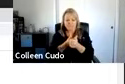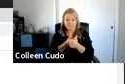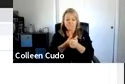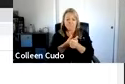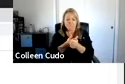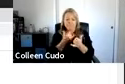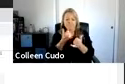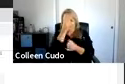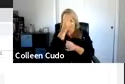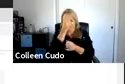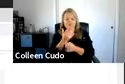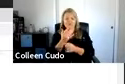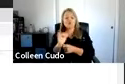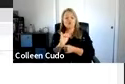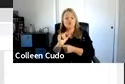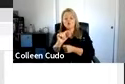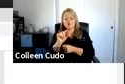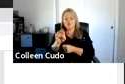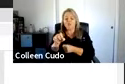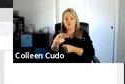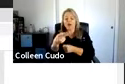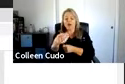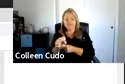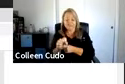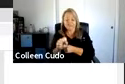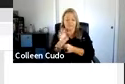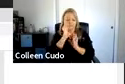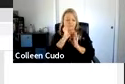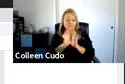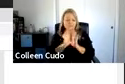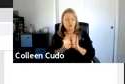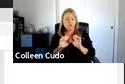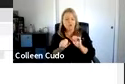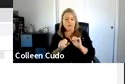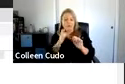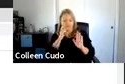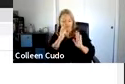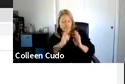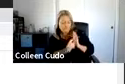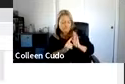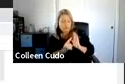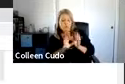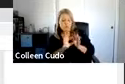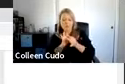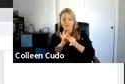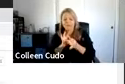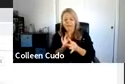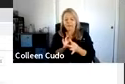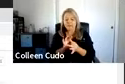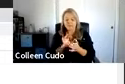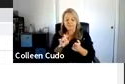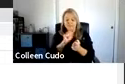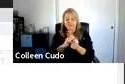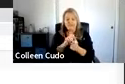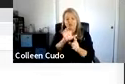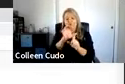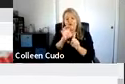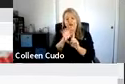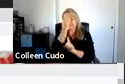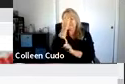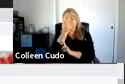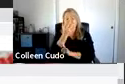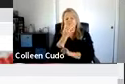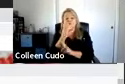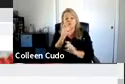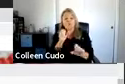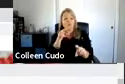also a couple of graphs at the bottom that you can use to reference. And again, those are related specifically to case data. So you're welcome